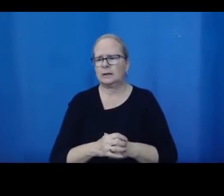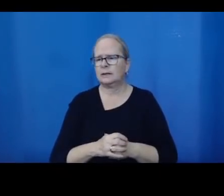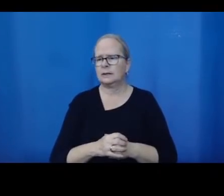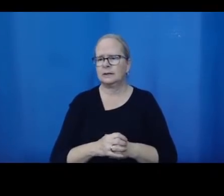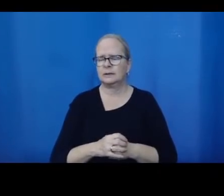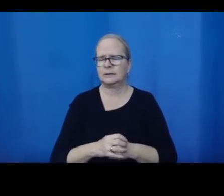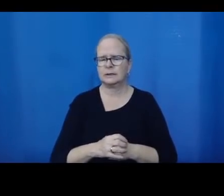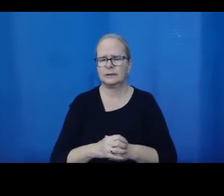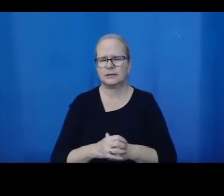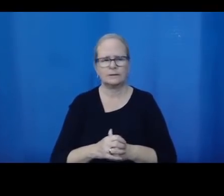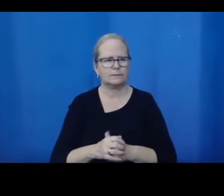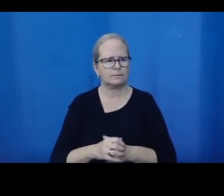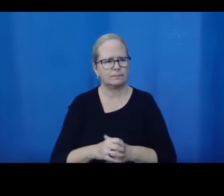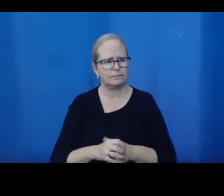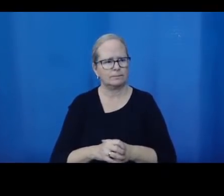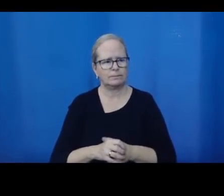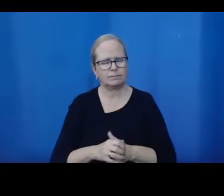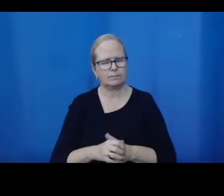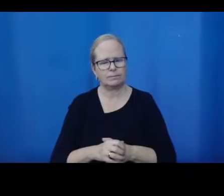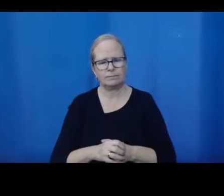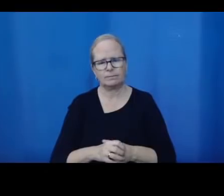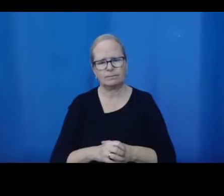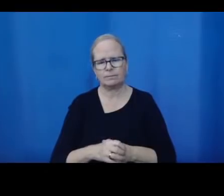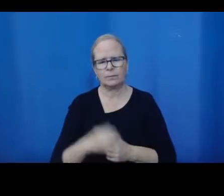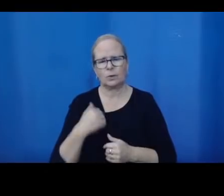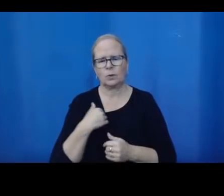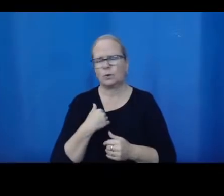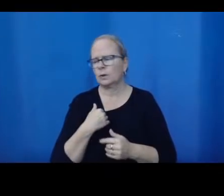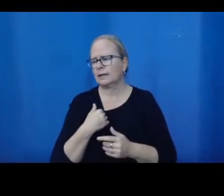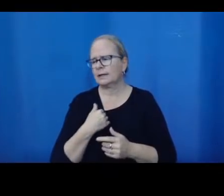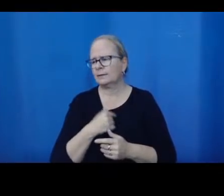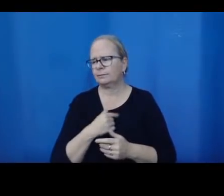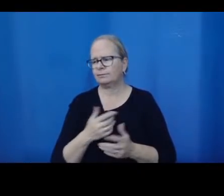shouldn't have to lose any more.